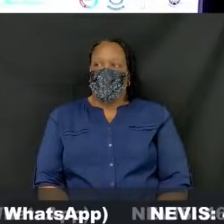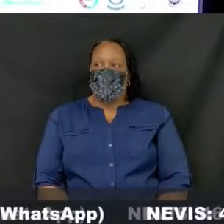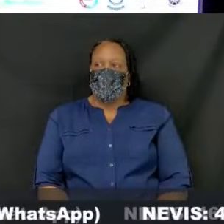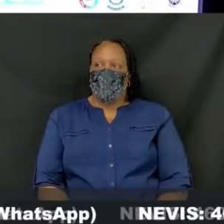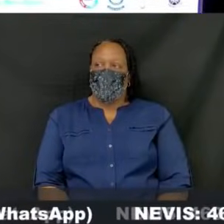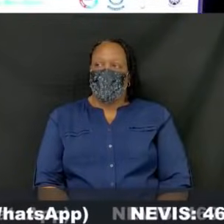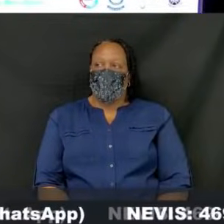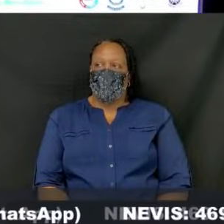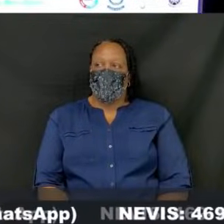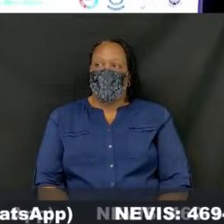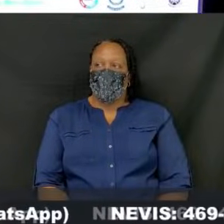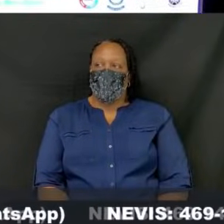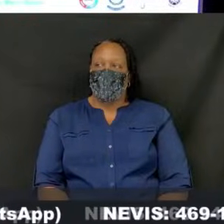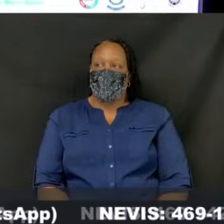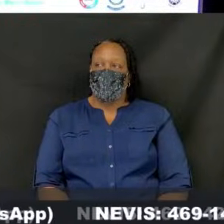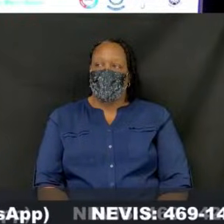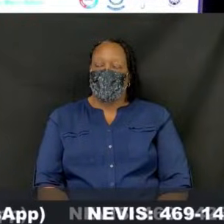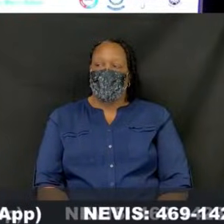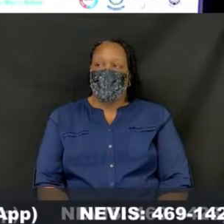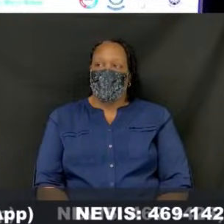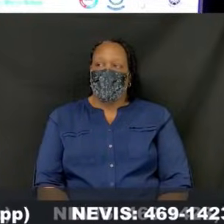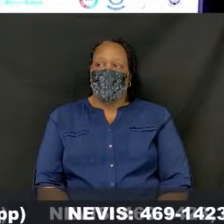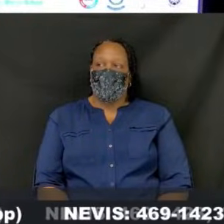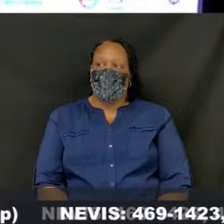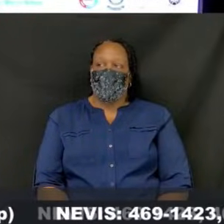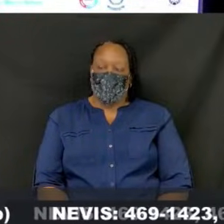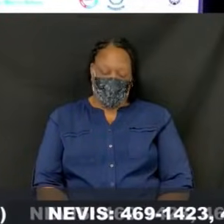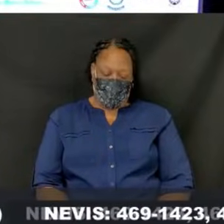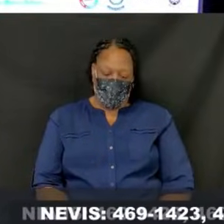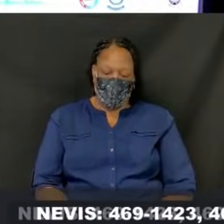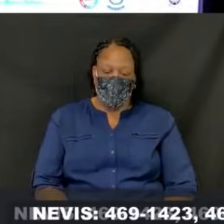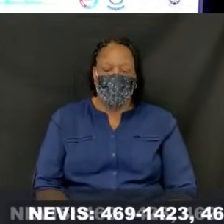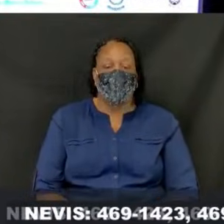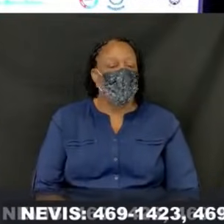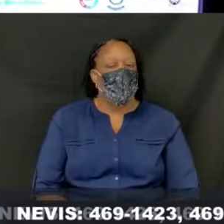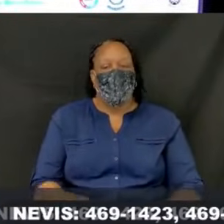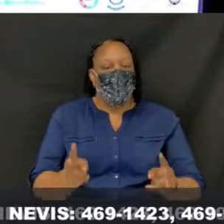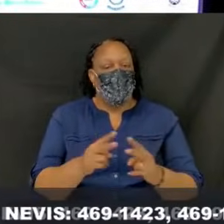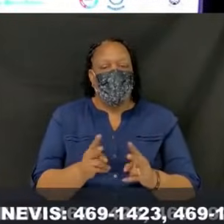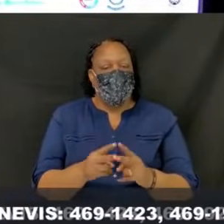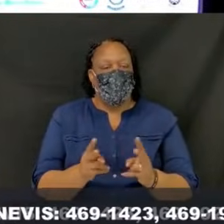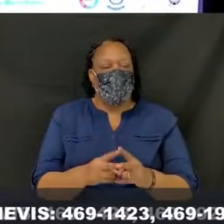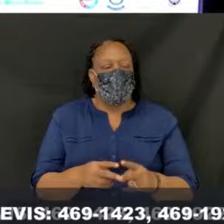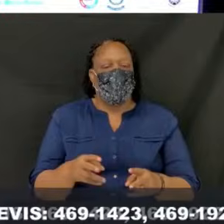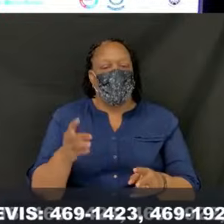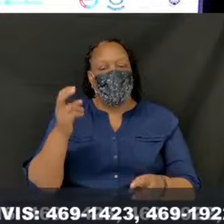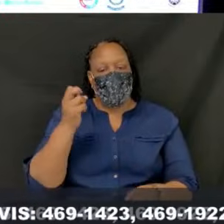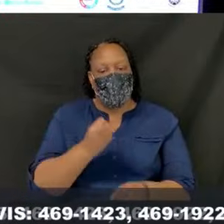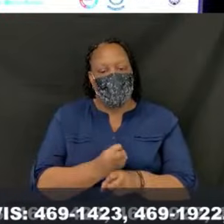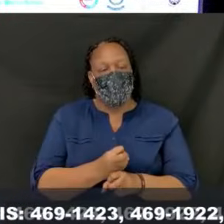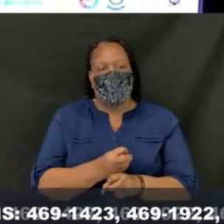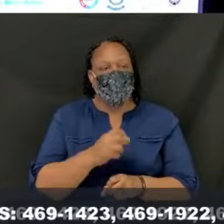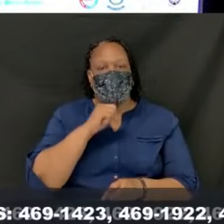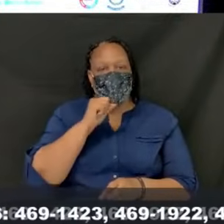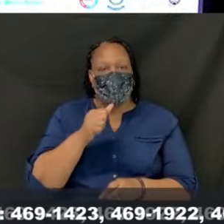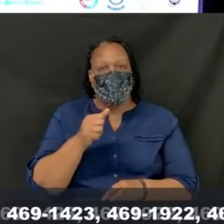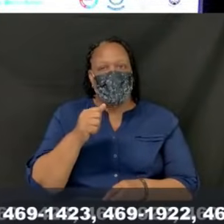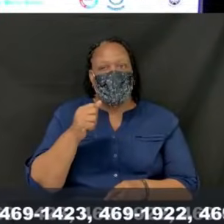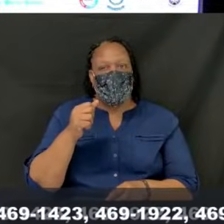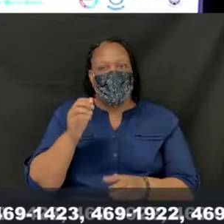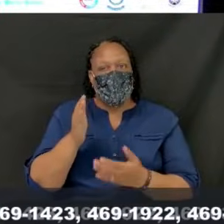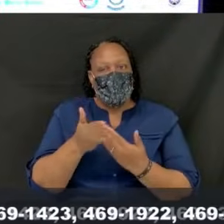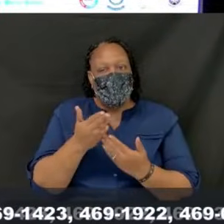I couldn't agree with that person more. Yes, it is extremely disruptive. Virtual learning is not for every single